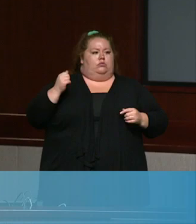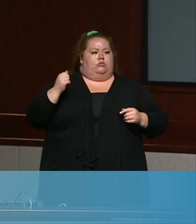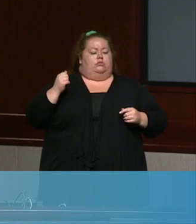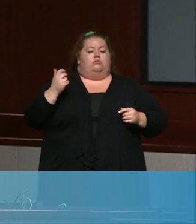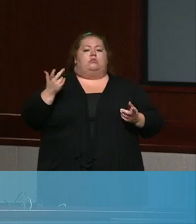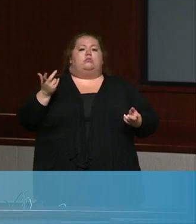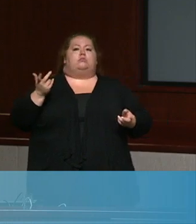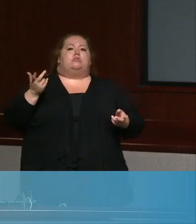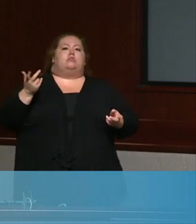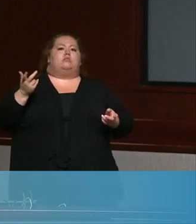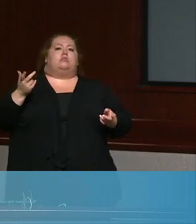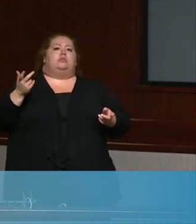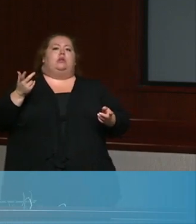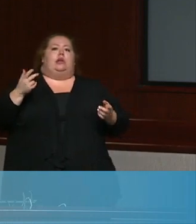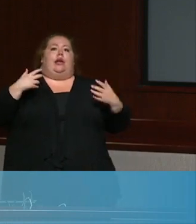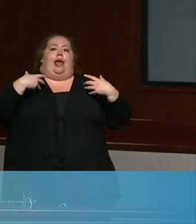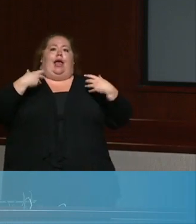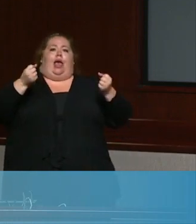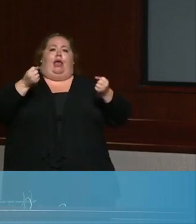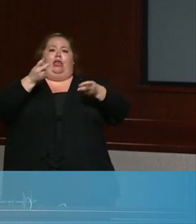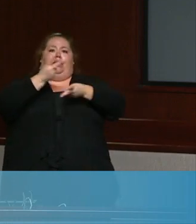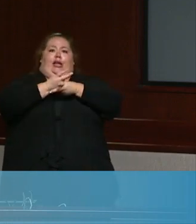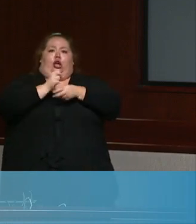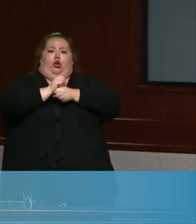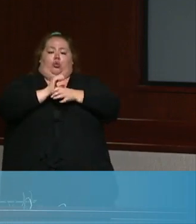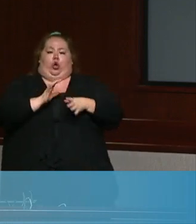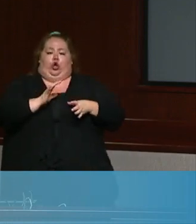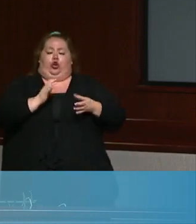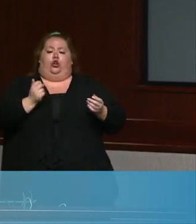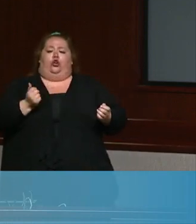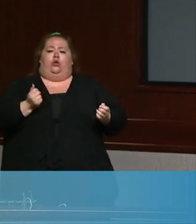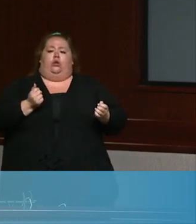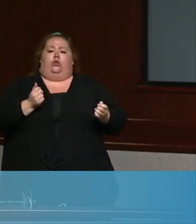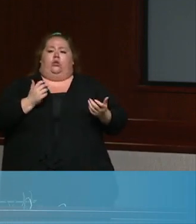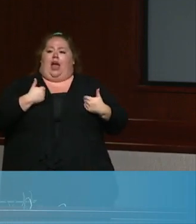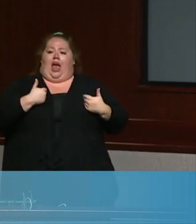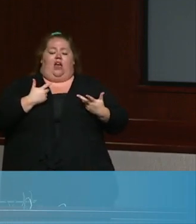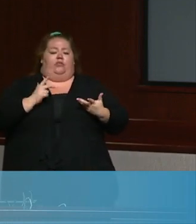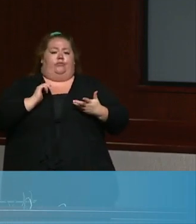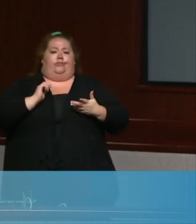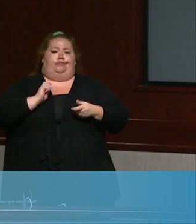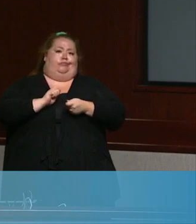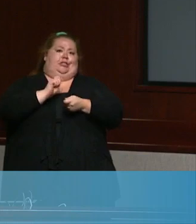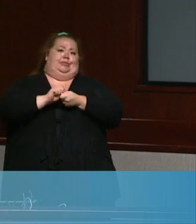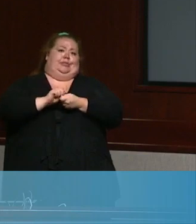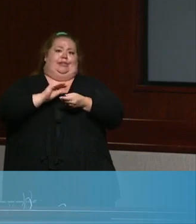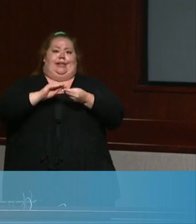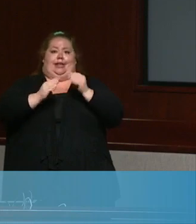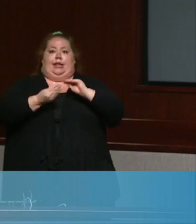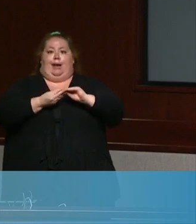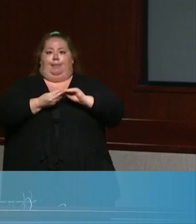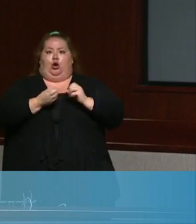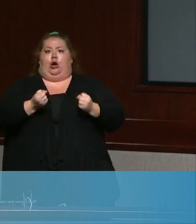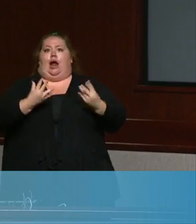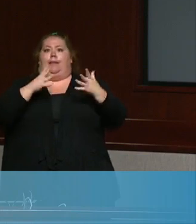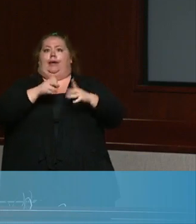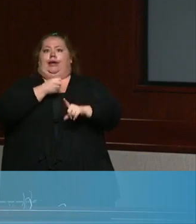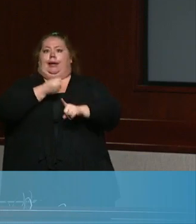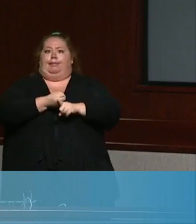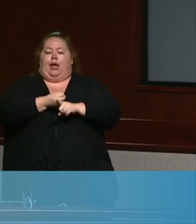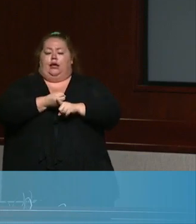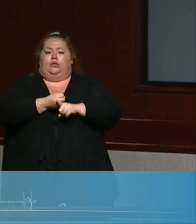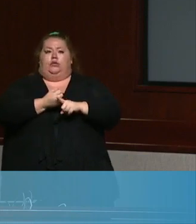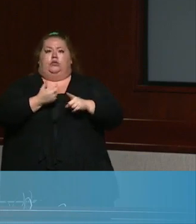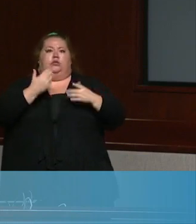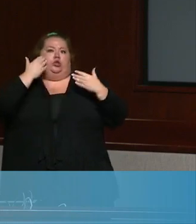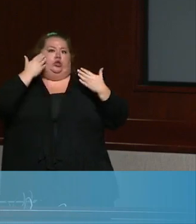So for healthcare workers, that we don't have a set number of healthcare workers where we are tracking. You can find out for